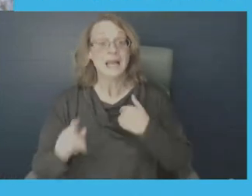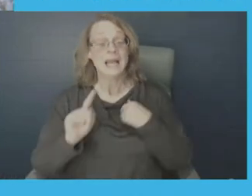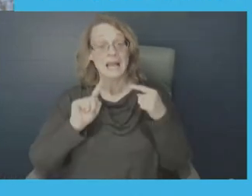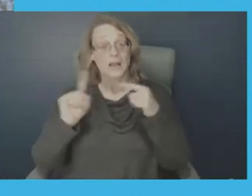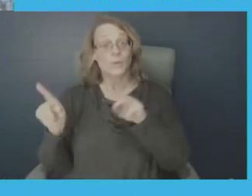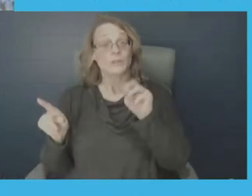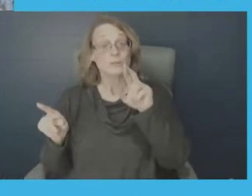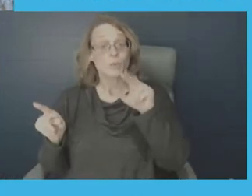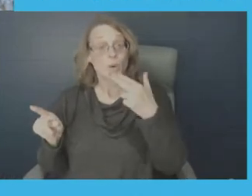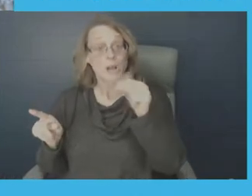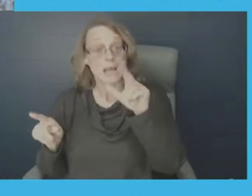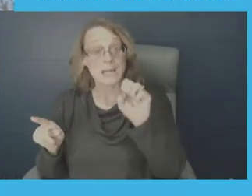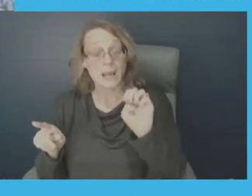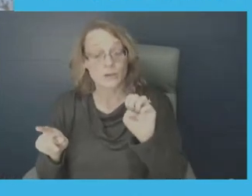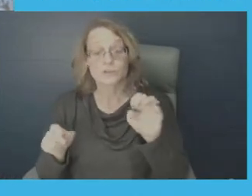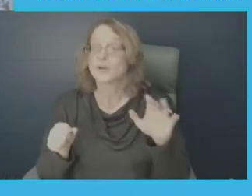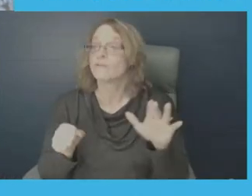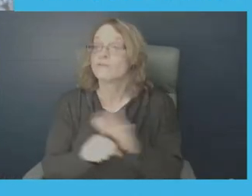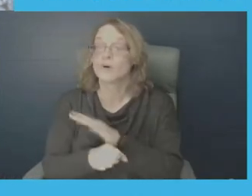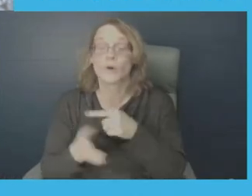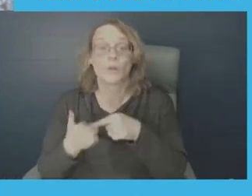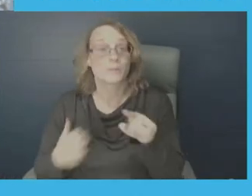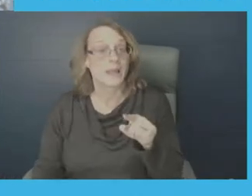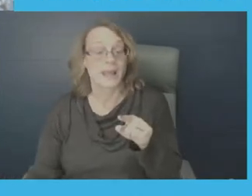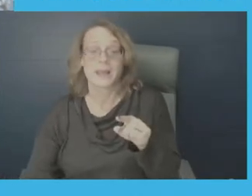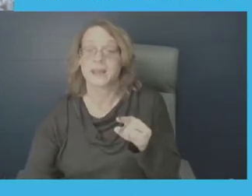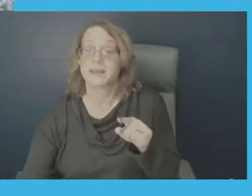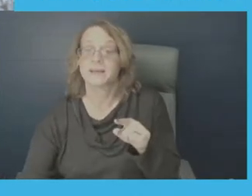Because I went to Morehouse on a full faith scholarship